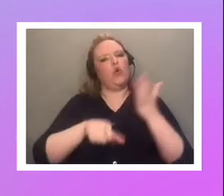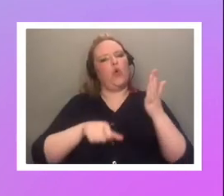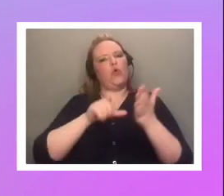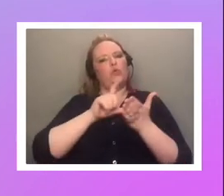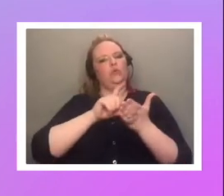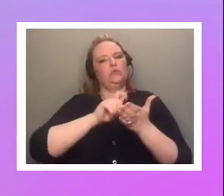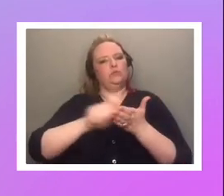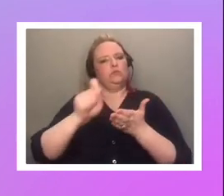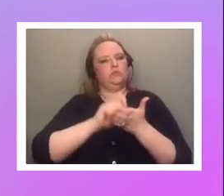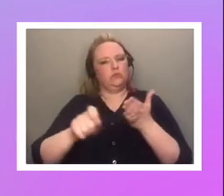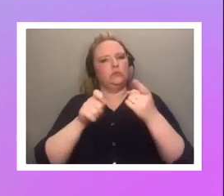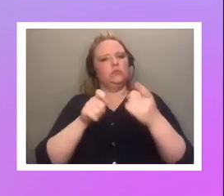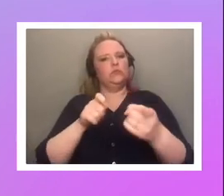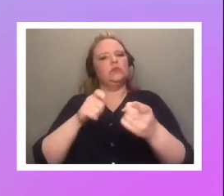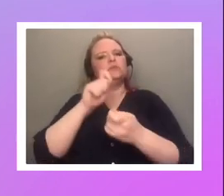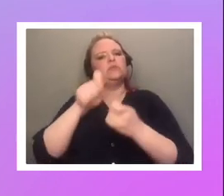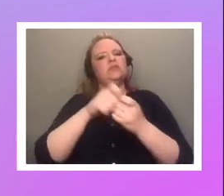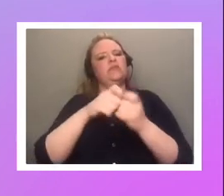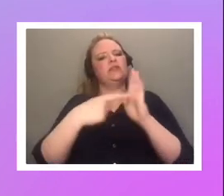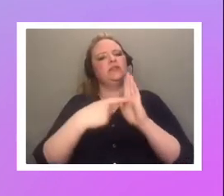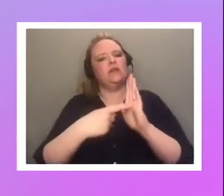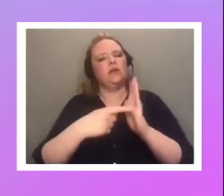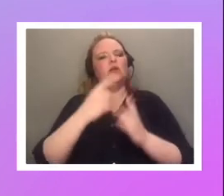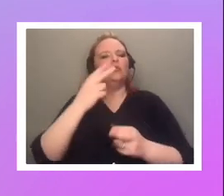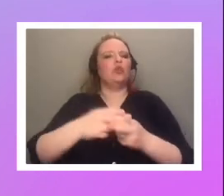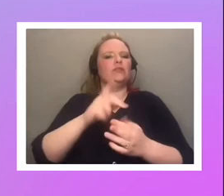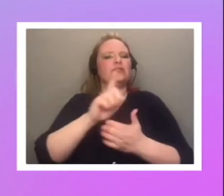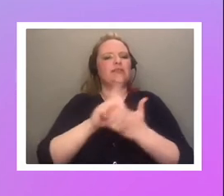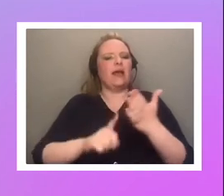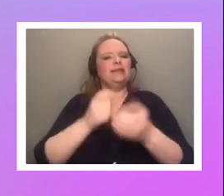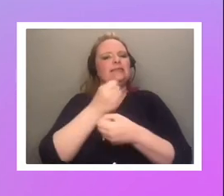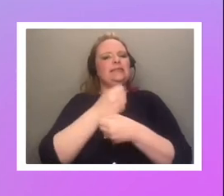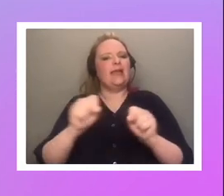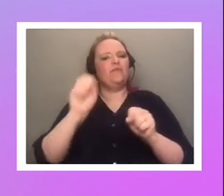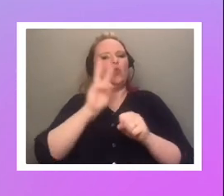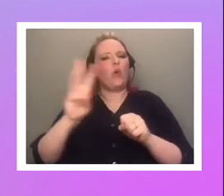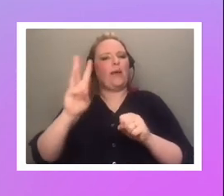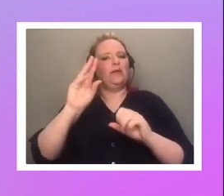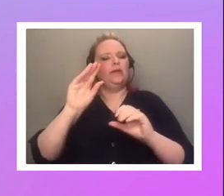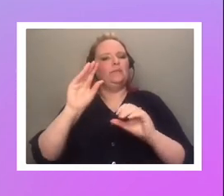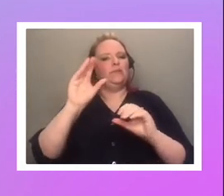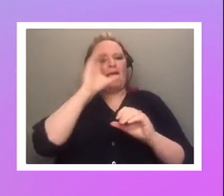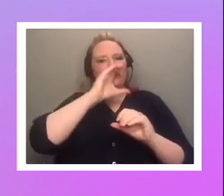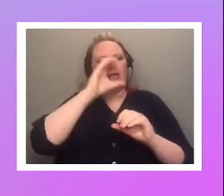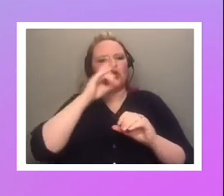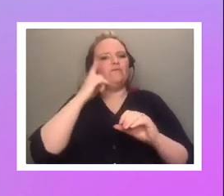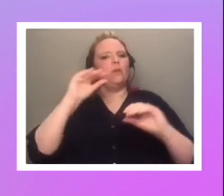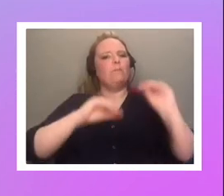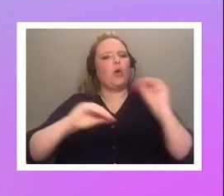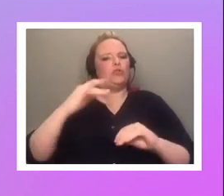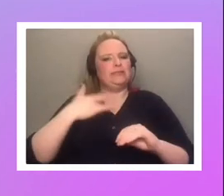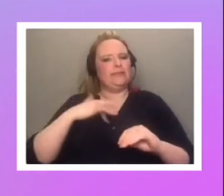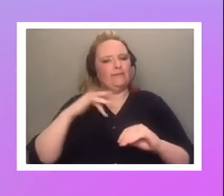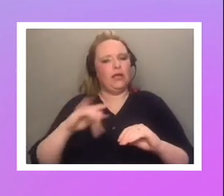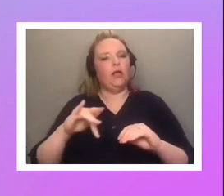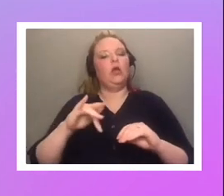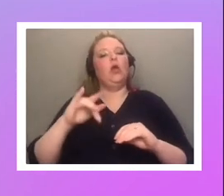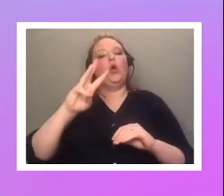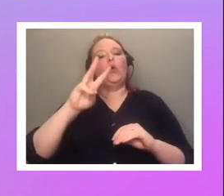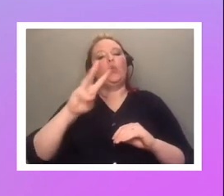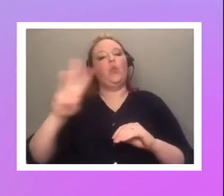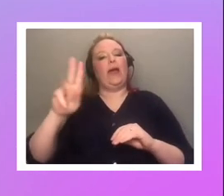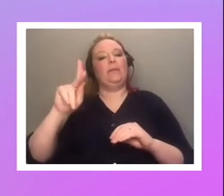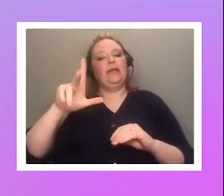has some specific examples. It's called Designing Safer Web Animation for Motion Sensitivity. And there's also a great article on the WebKit blog